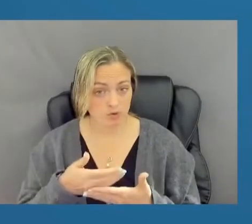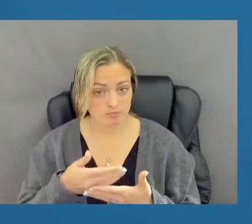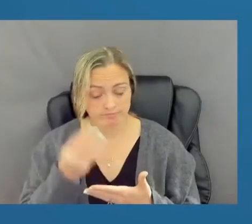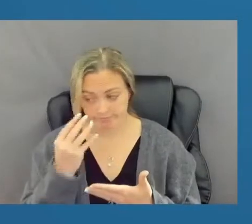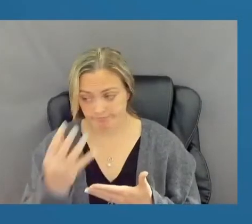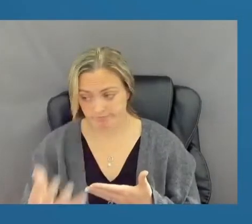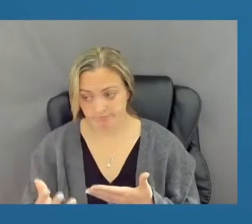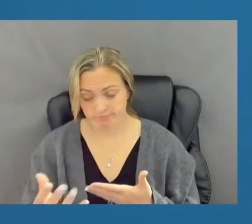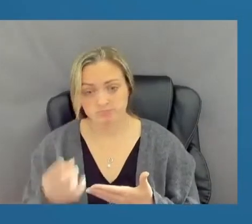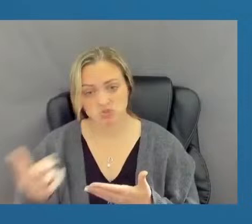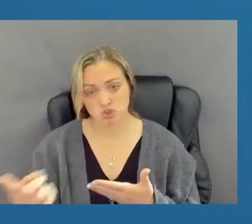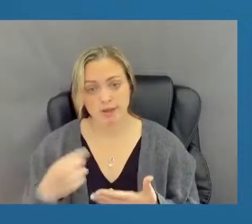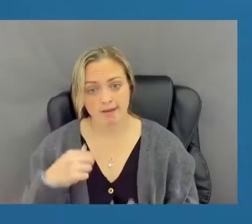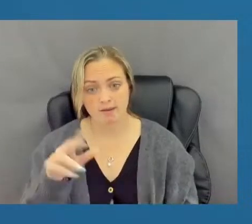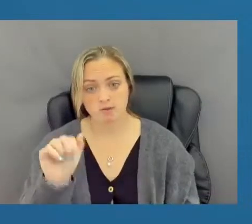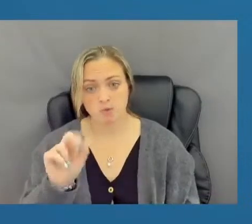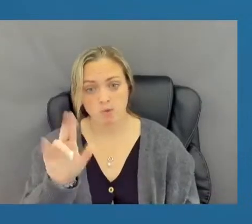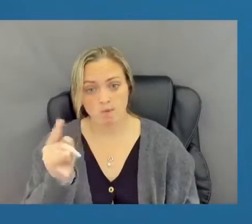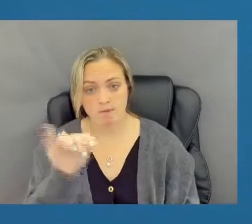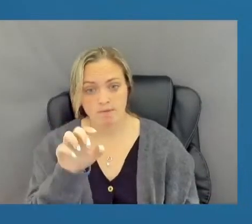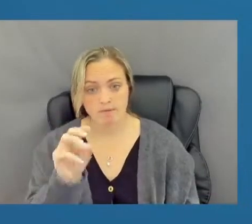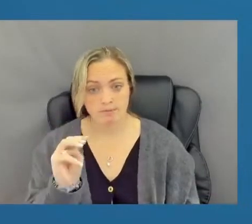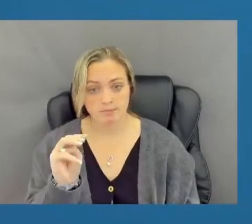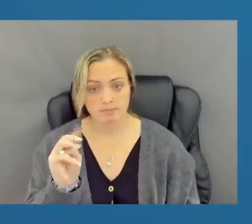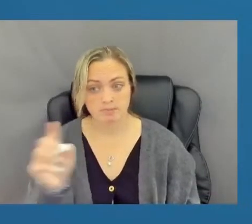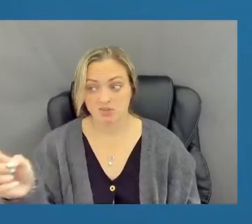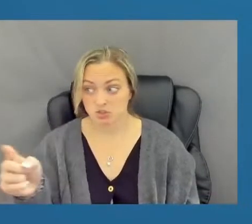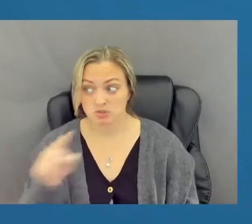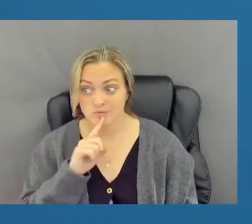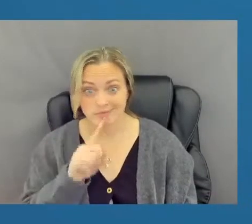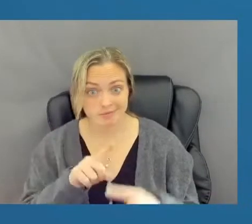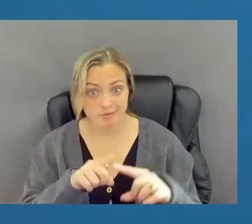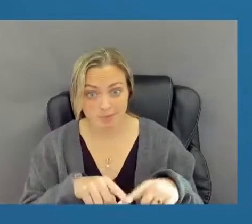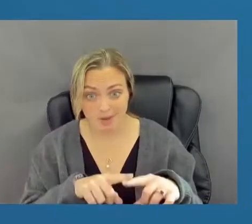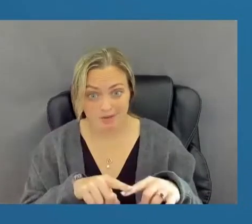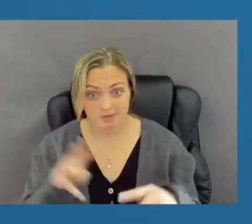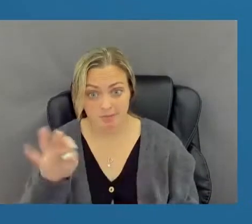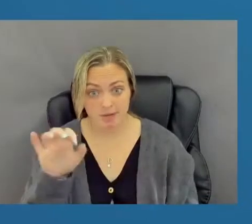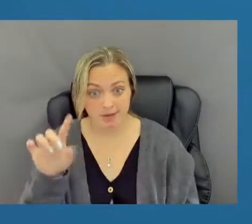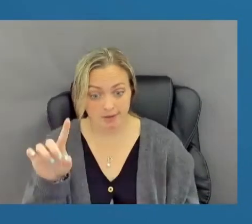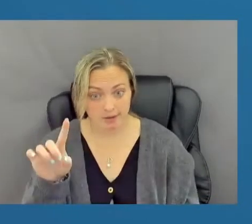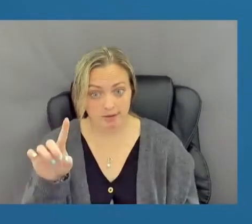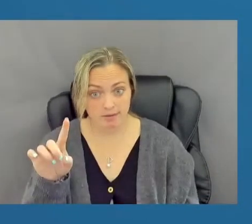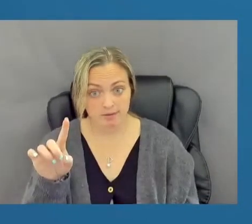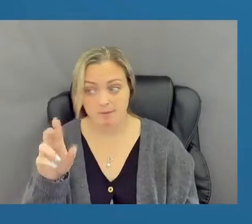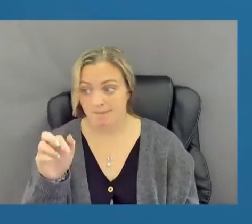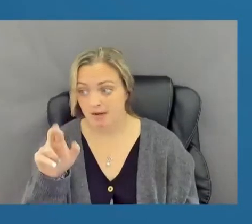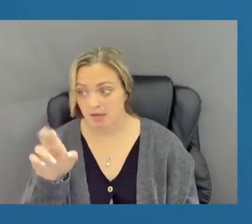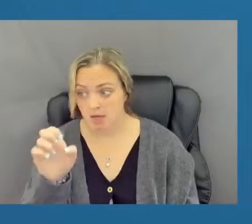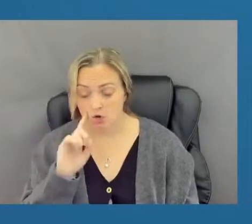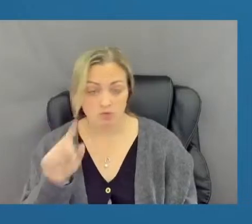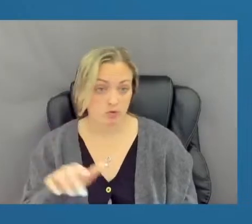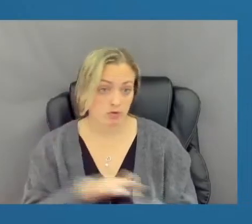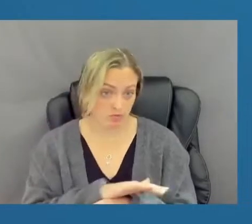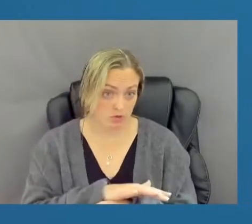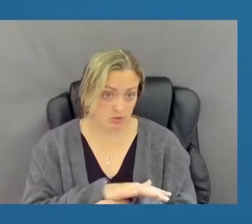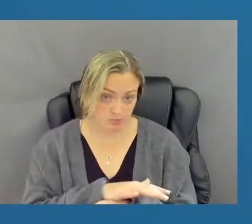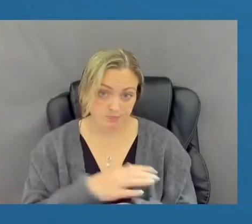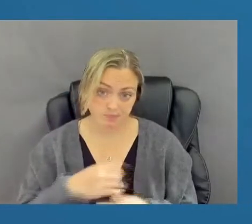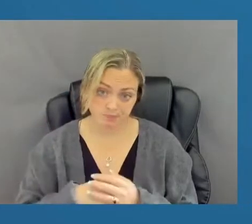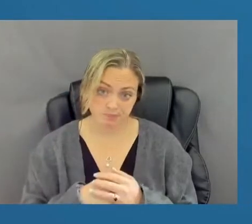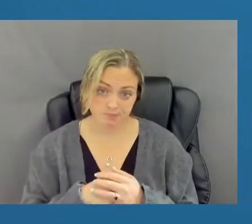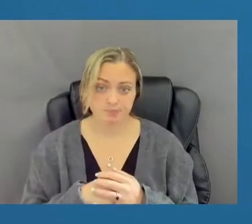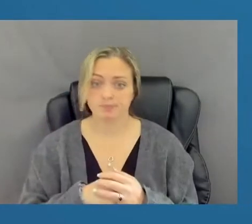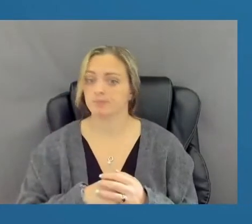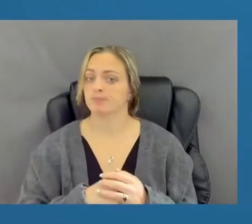is autistic, and she depends on Medicaid and Medicare for health coverage. We